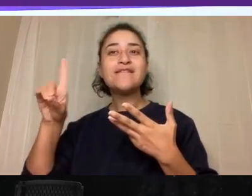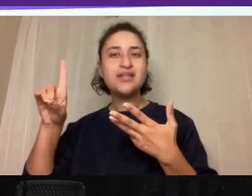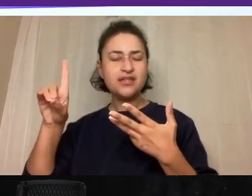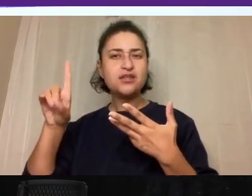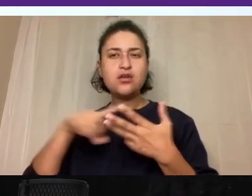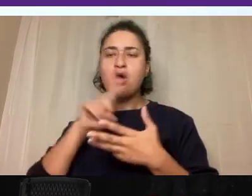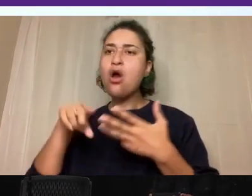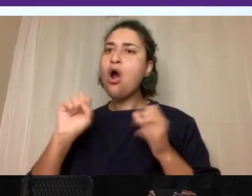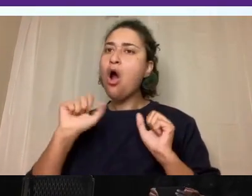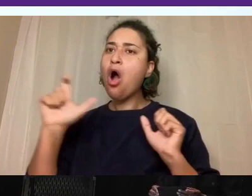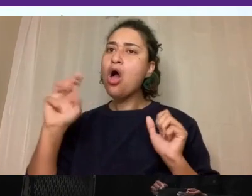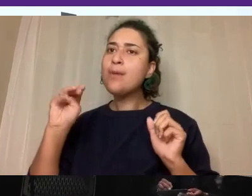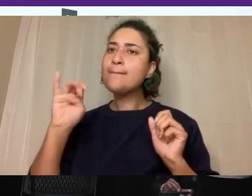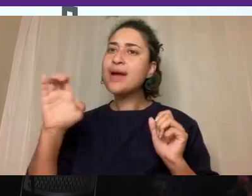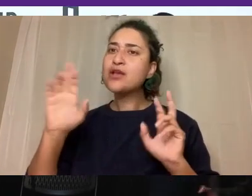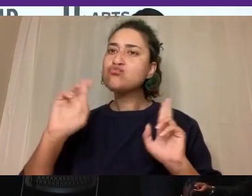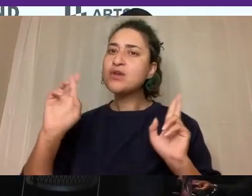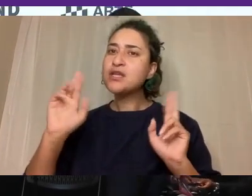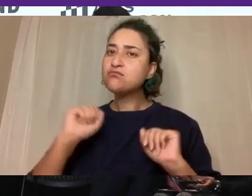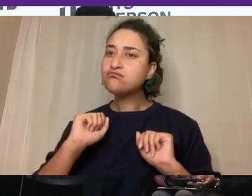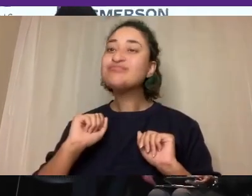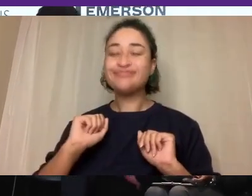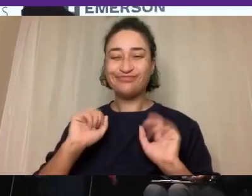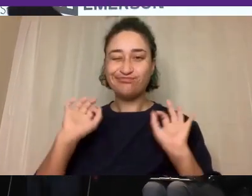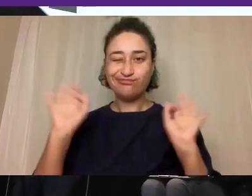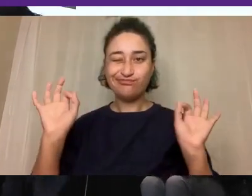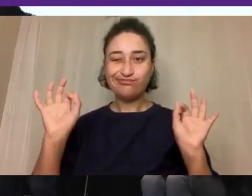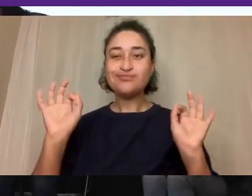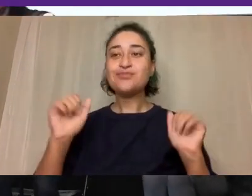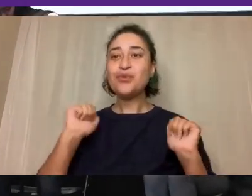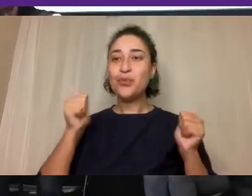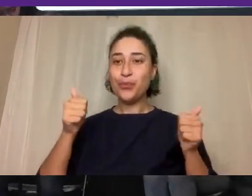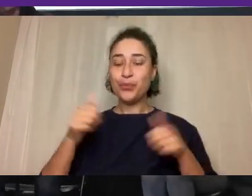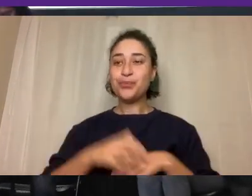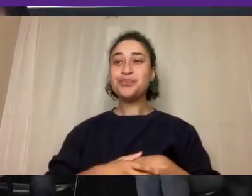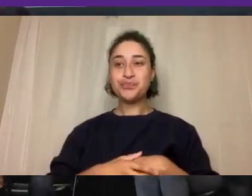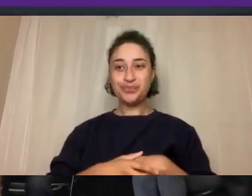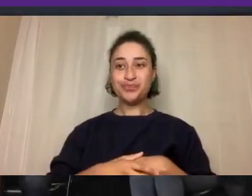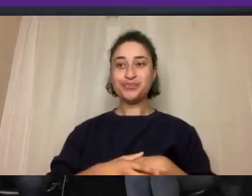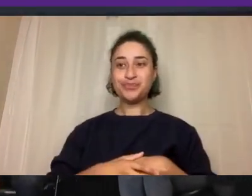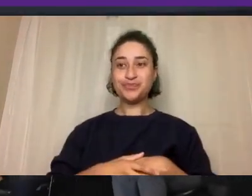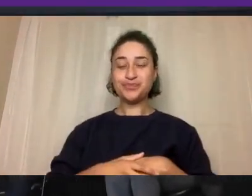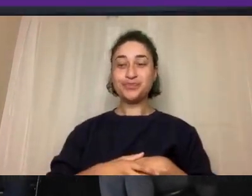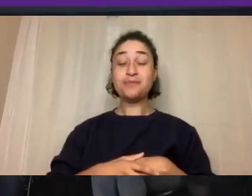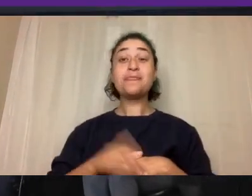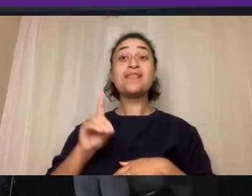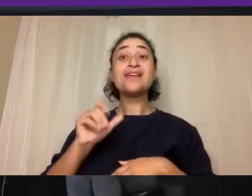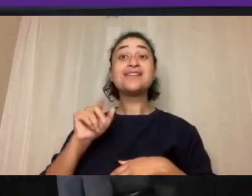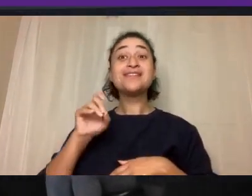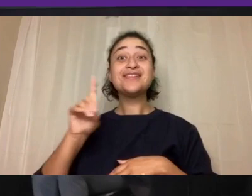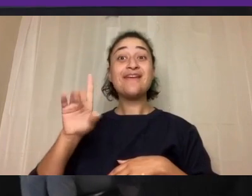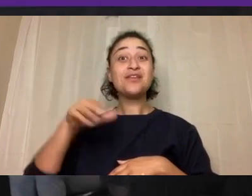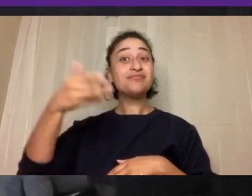go? Lovely. Cool. And David, take it away.